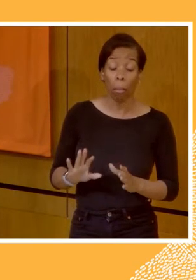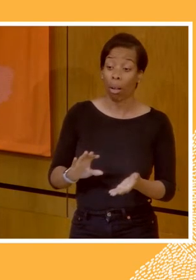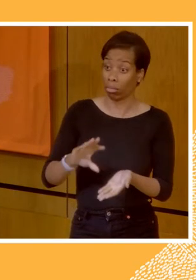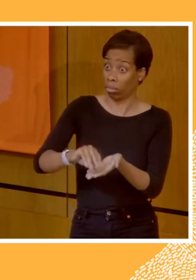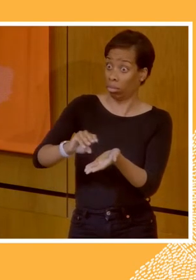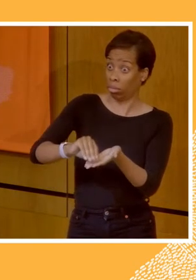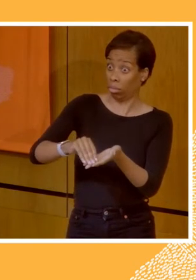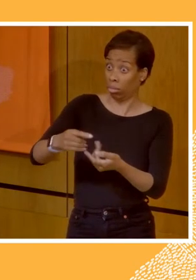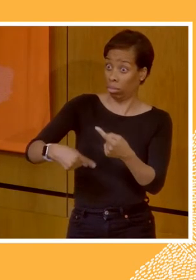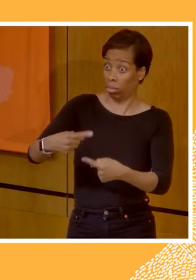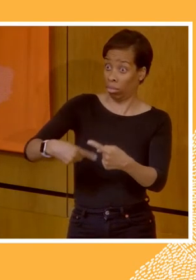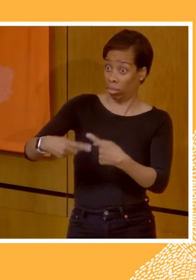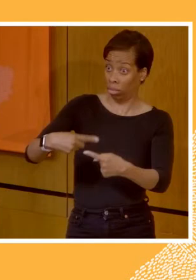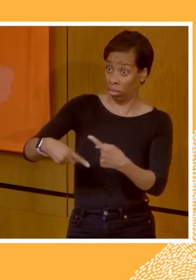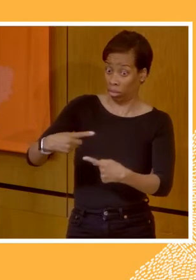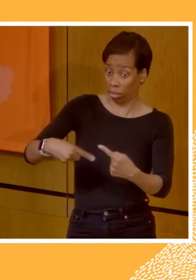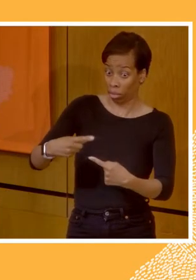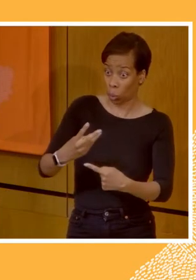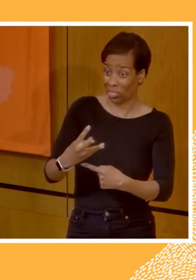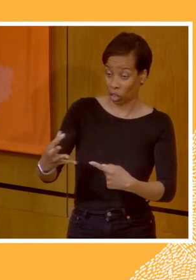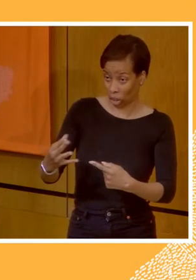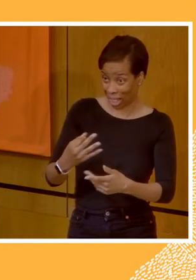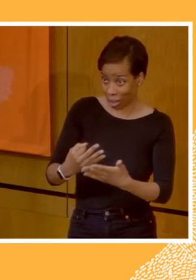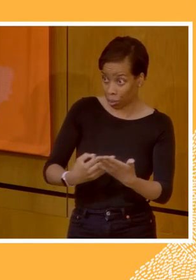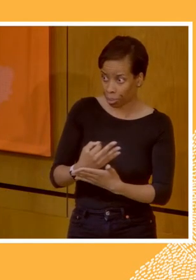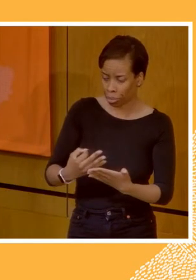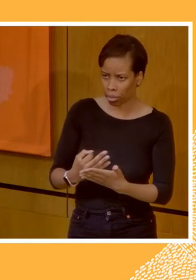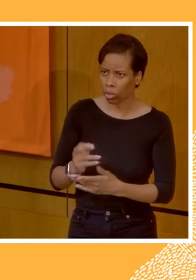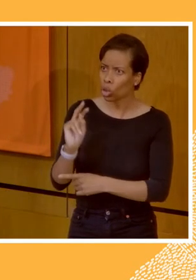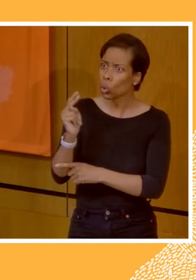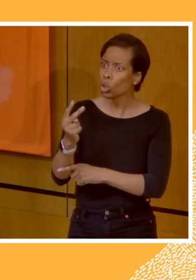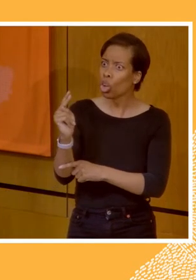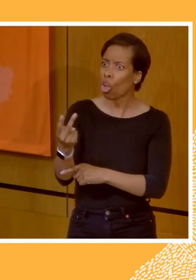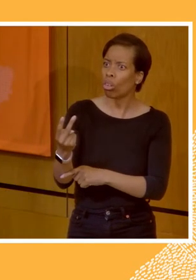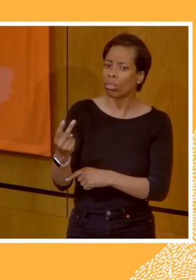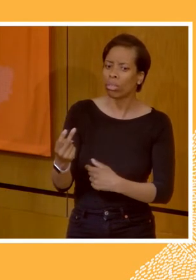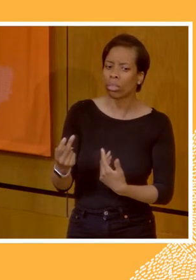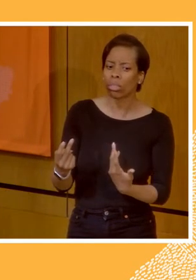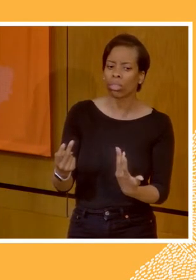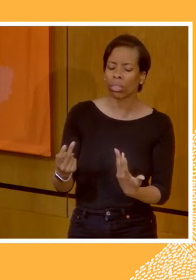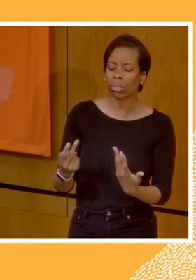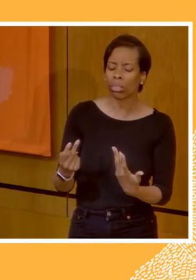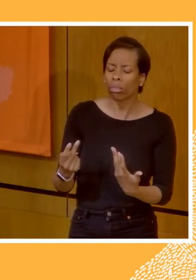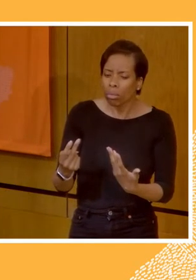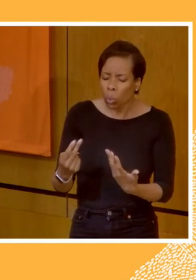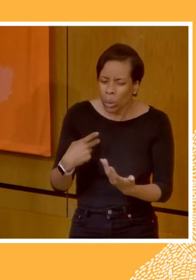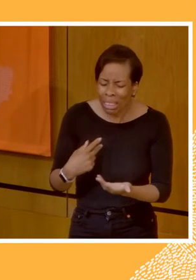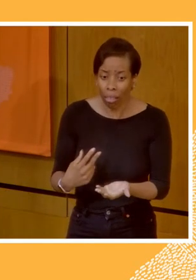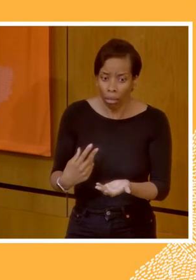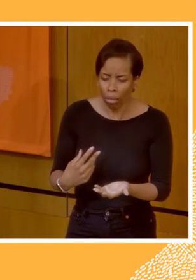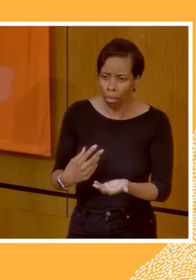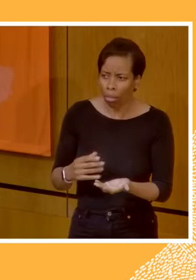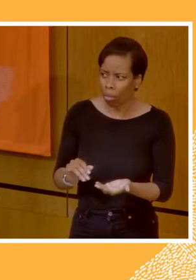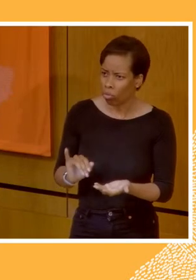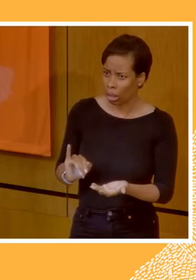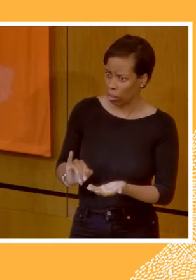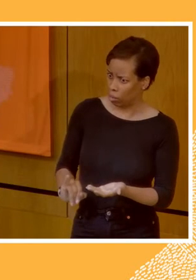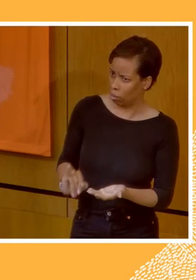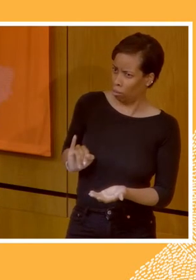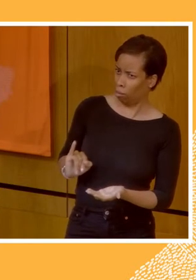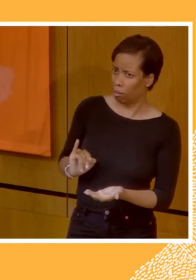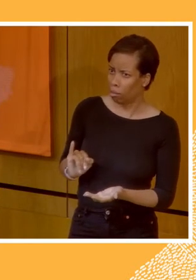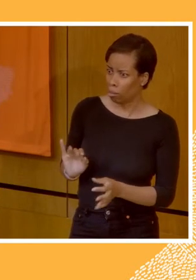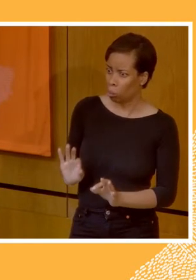or so, there were these sounds of bad electronic music in the background. And remember, this is